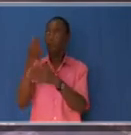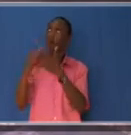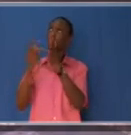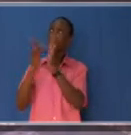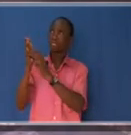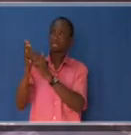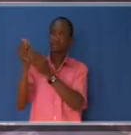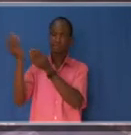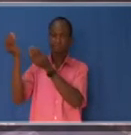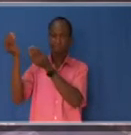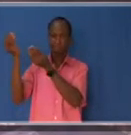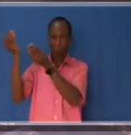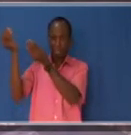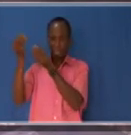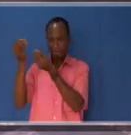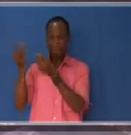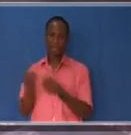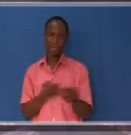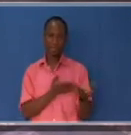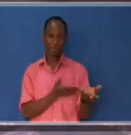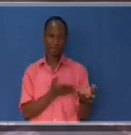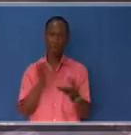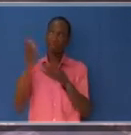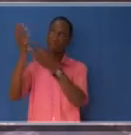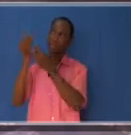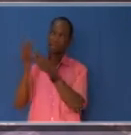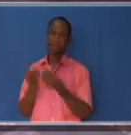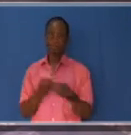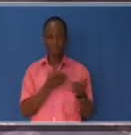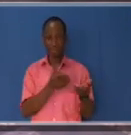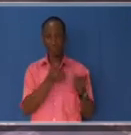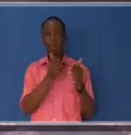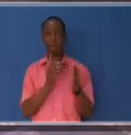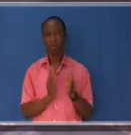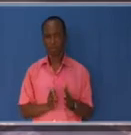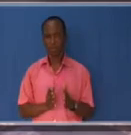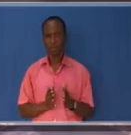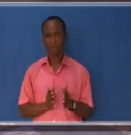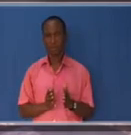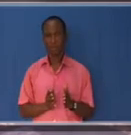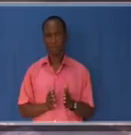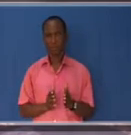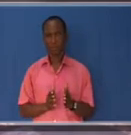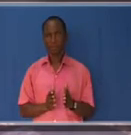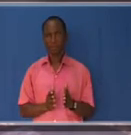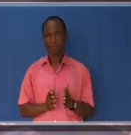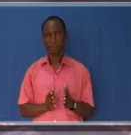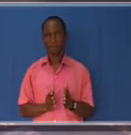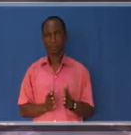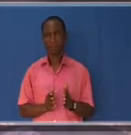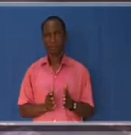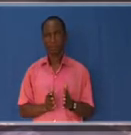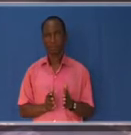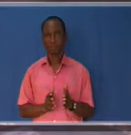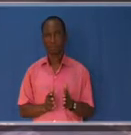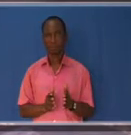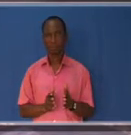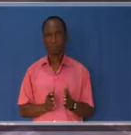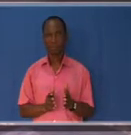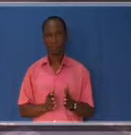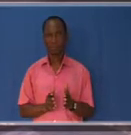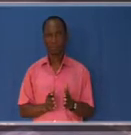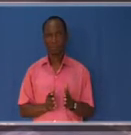of Jesus and declare it to the apostles. What was of Jesus and to declare it to the apostles.